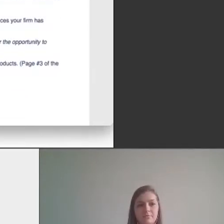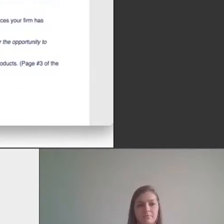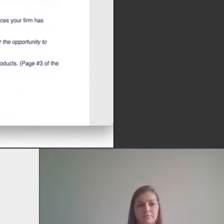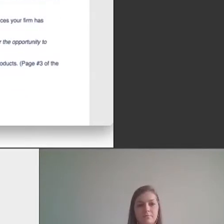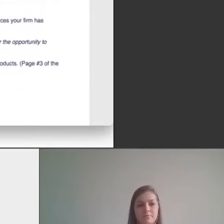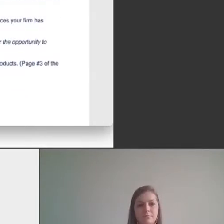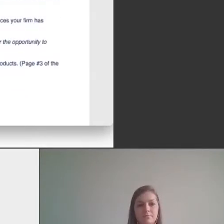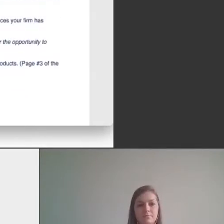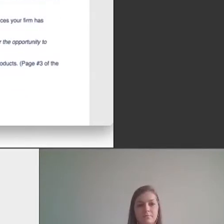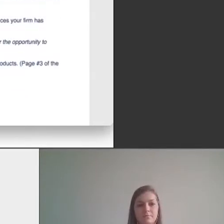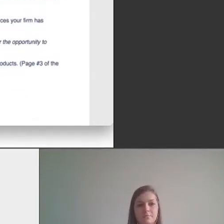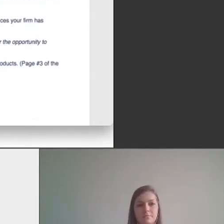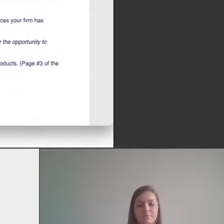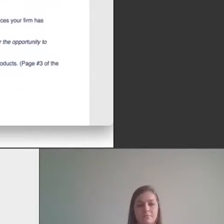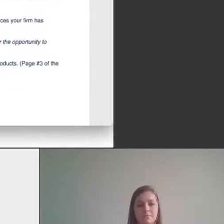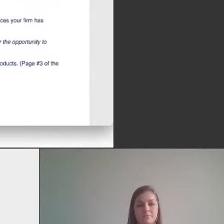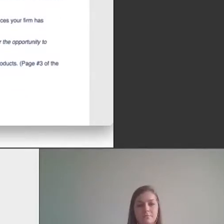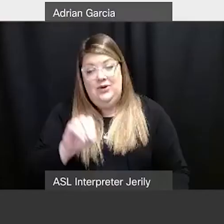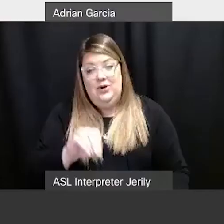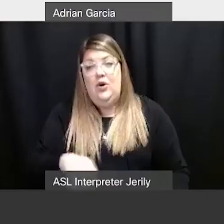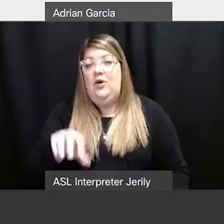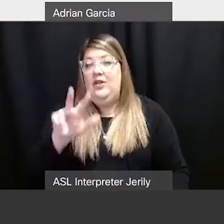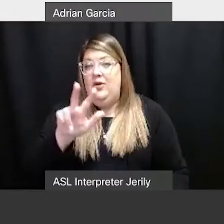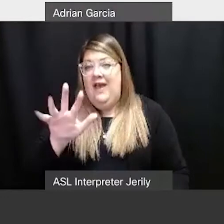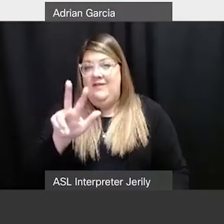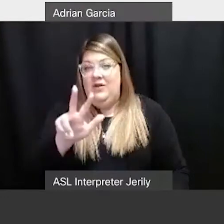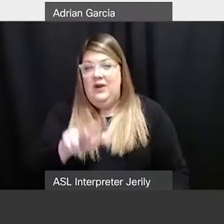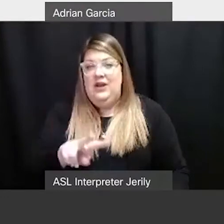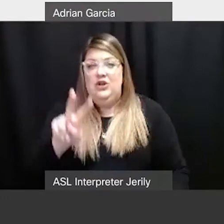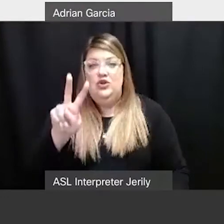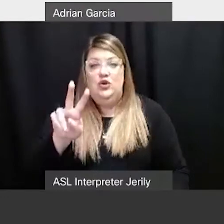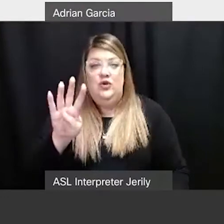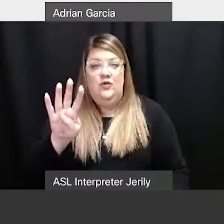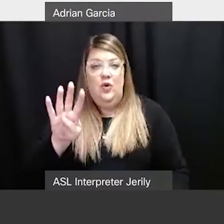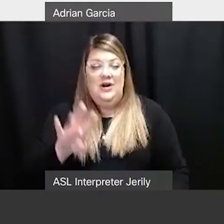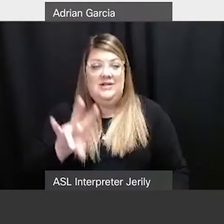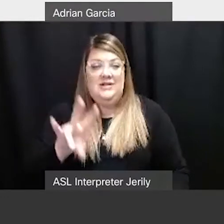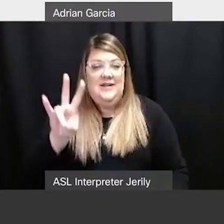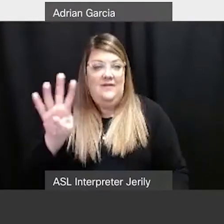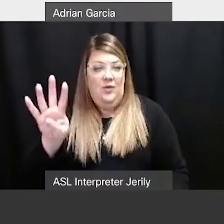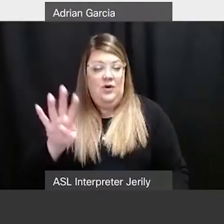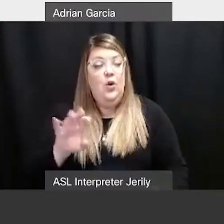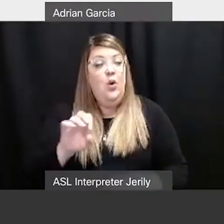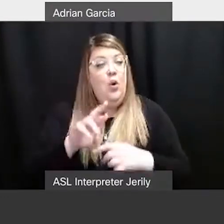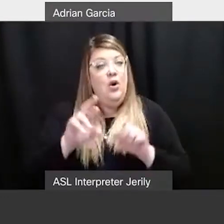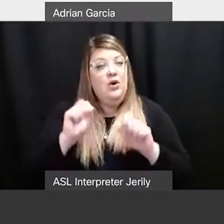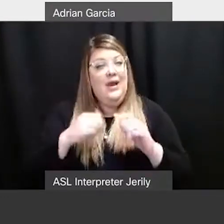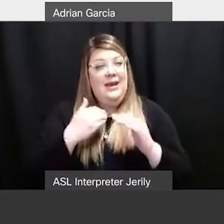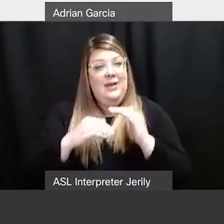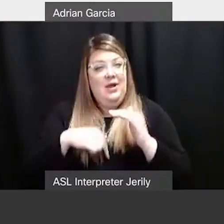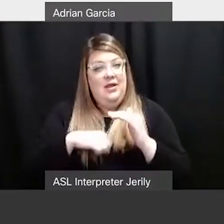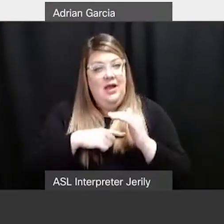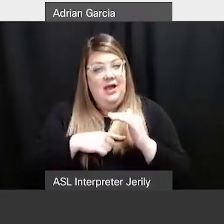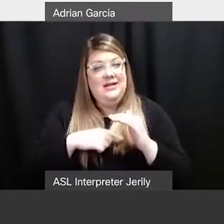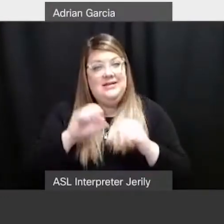number is 210-353-2474, or you could email us